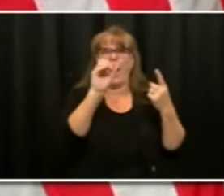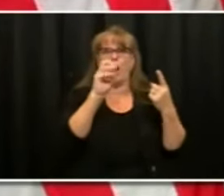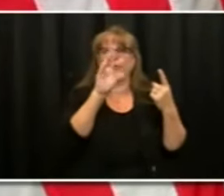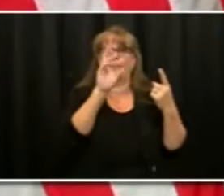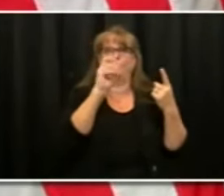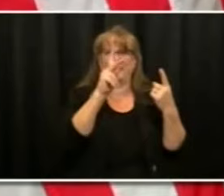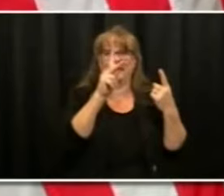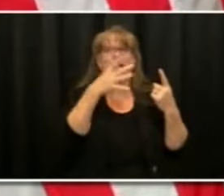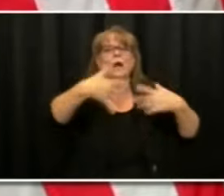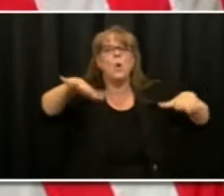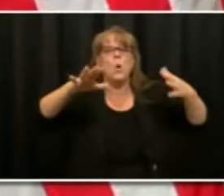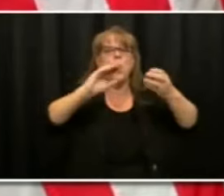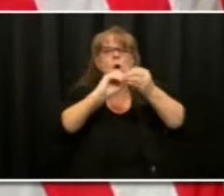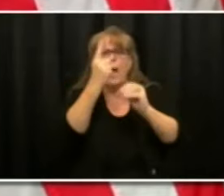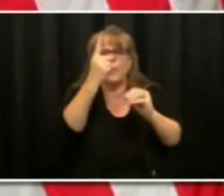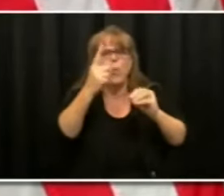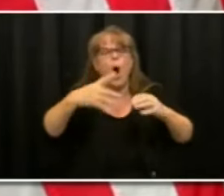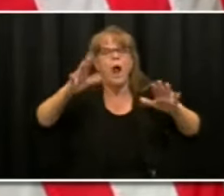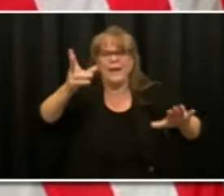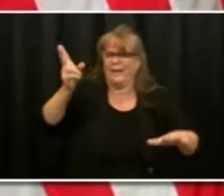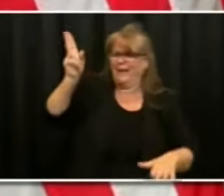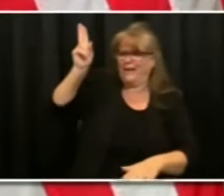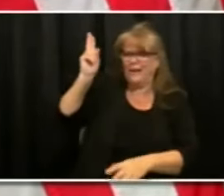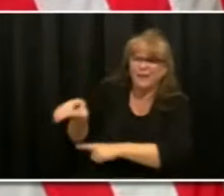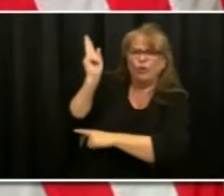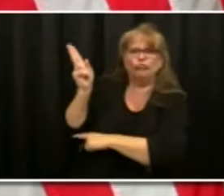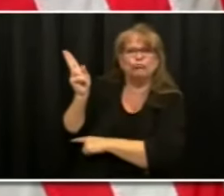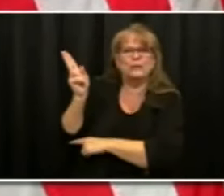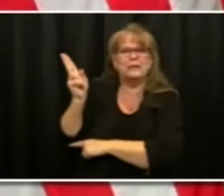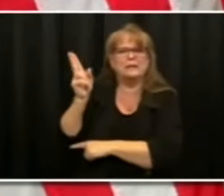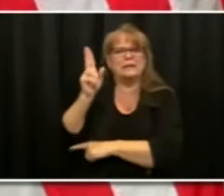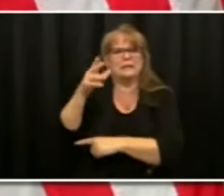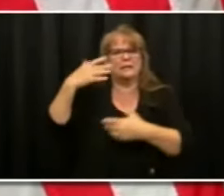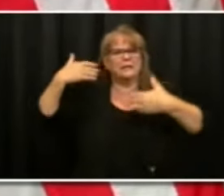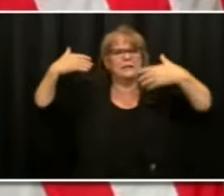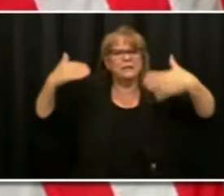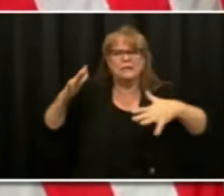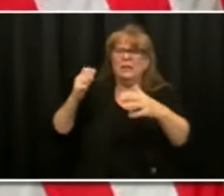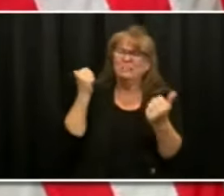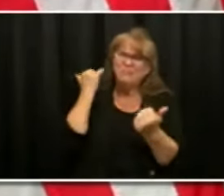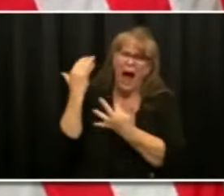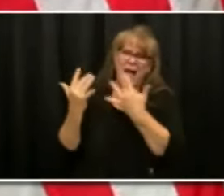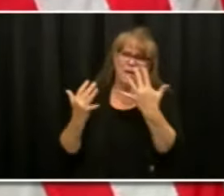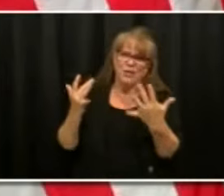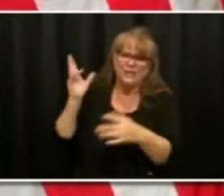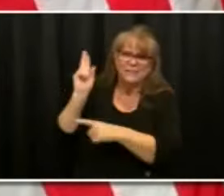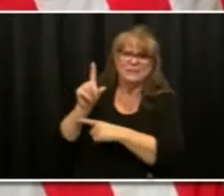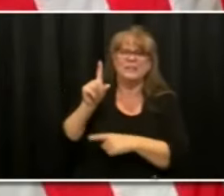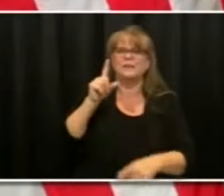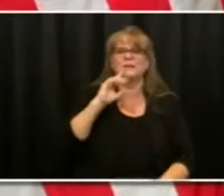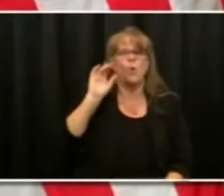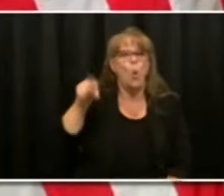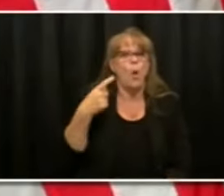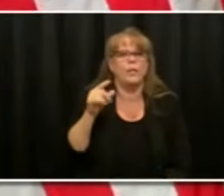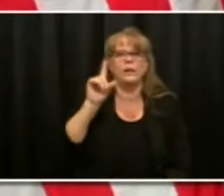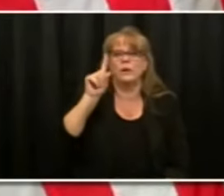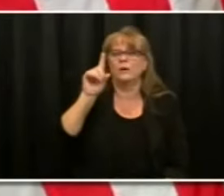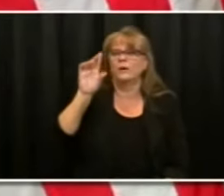205,004 acres, now 51% contained. There are still mandatory evacuations in place. The focus is